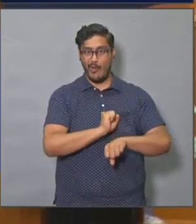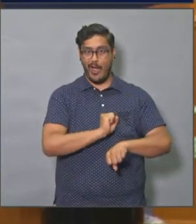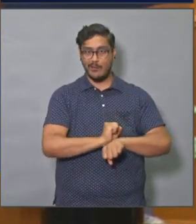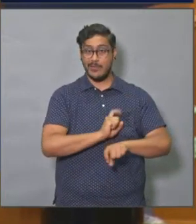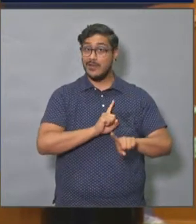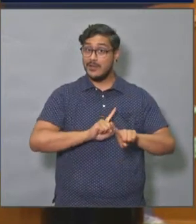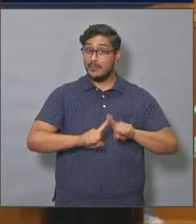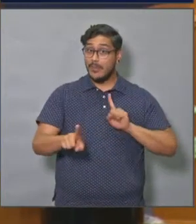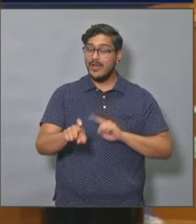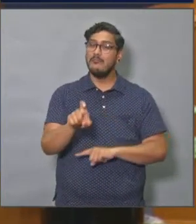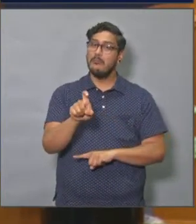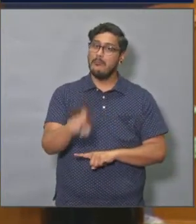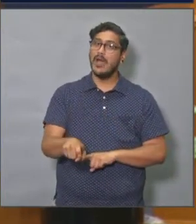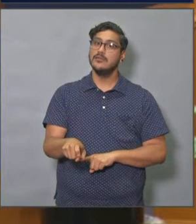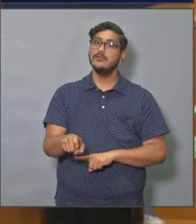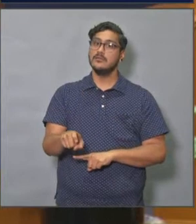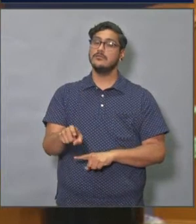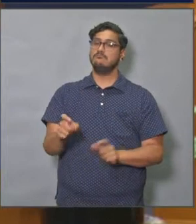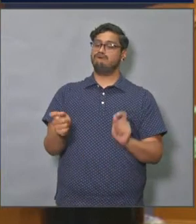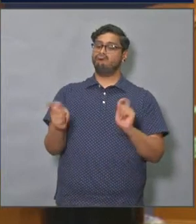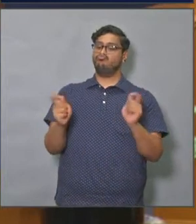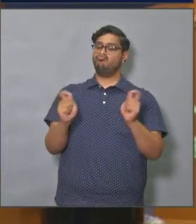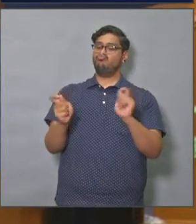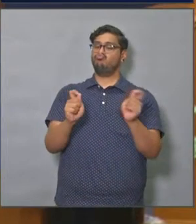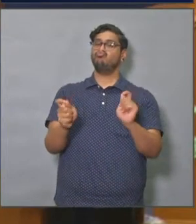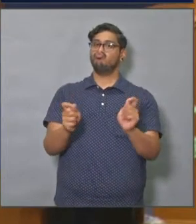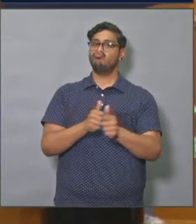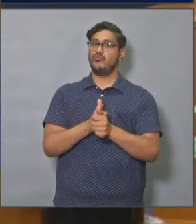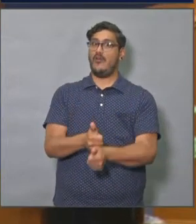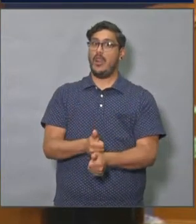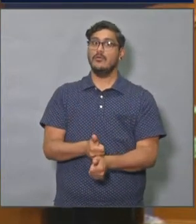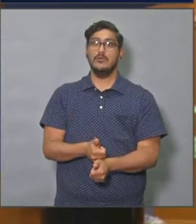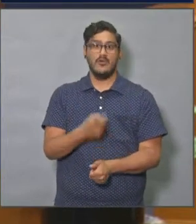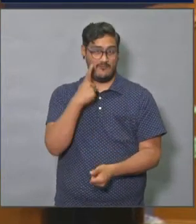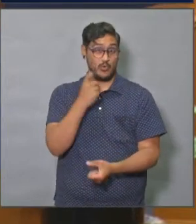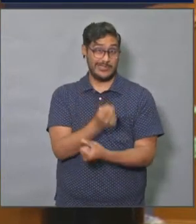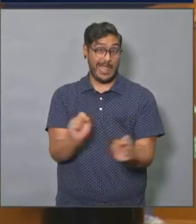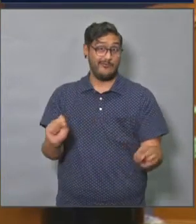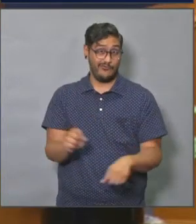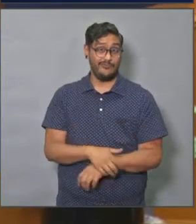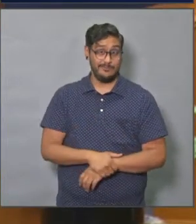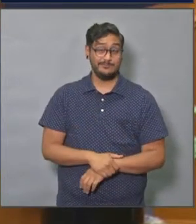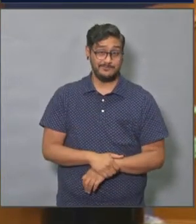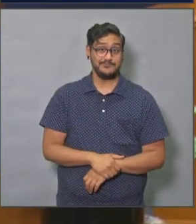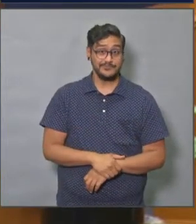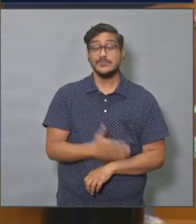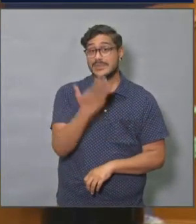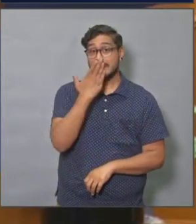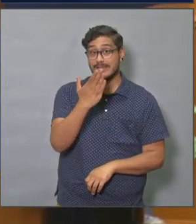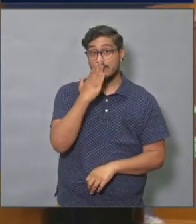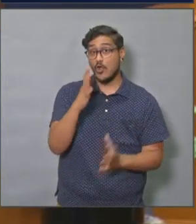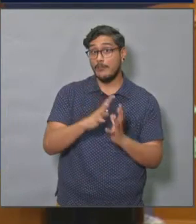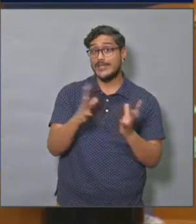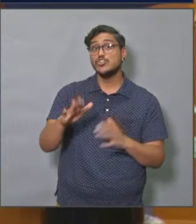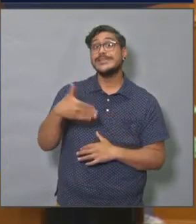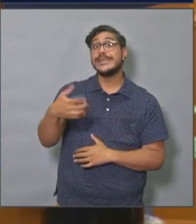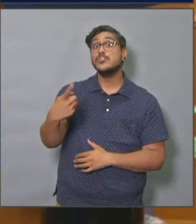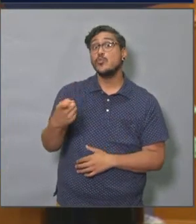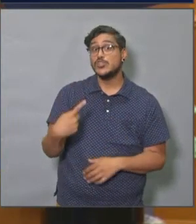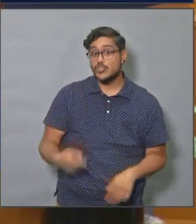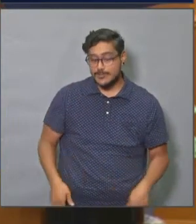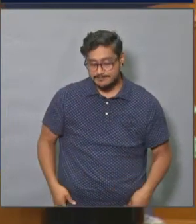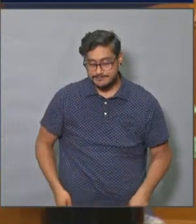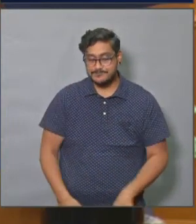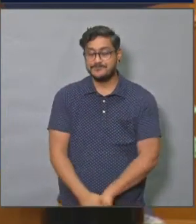do it in a way that adheres to a lot of modifications so it can be done as safely as possible. But thanks a lot. We'll take the next